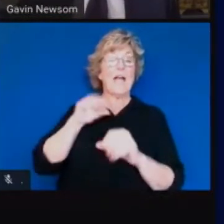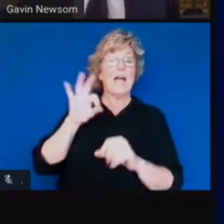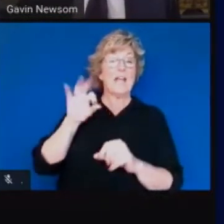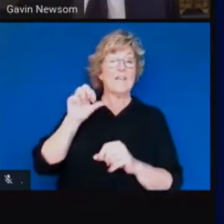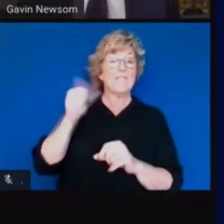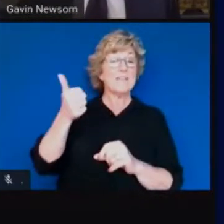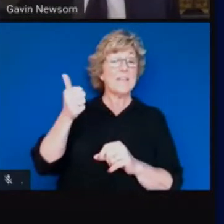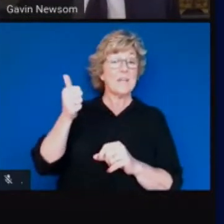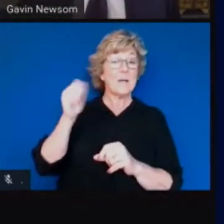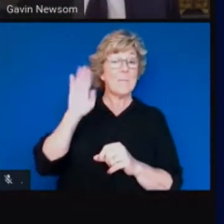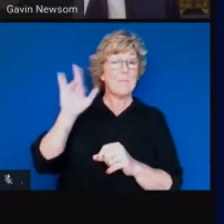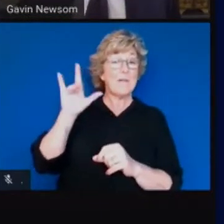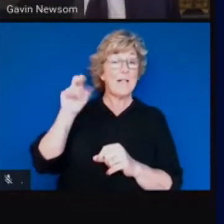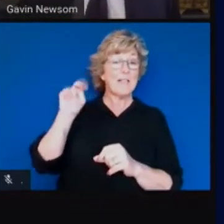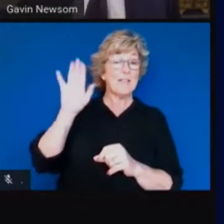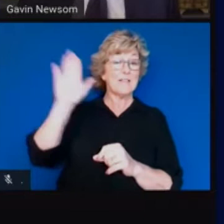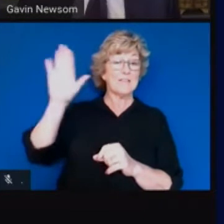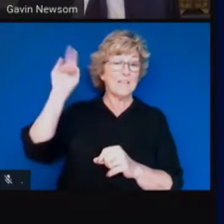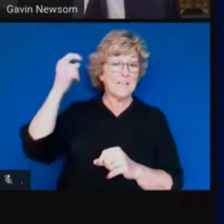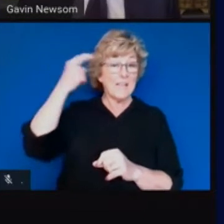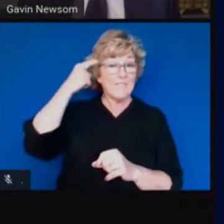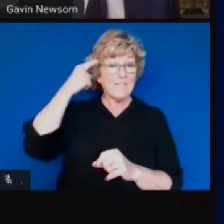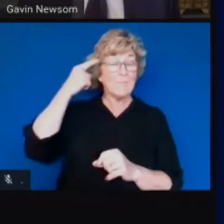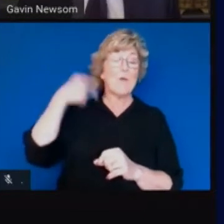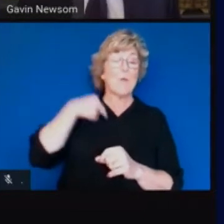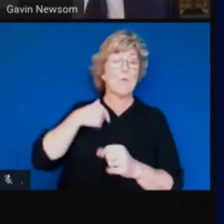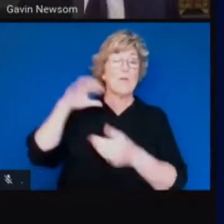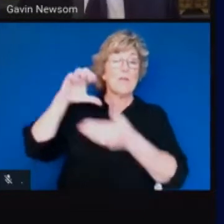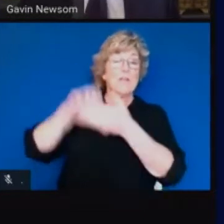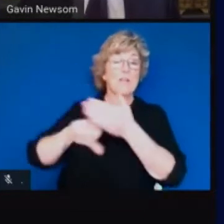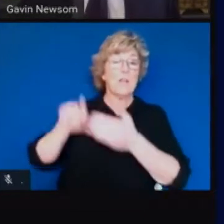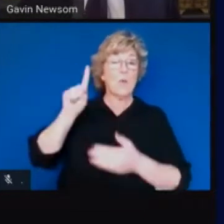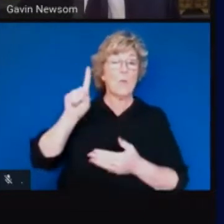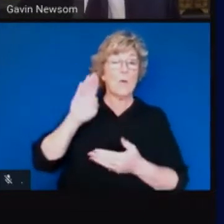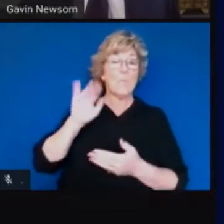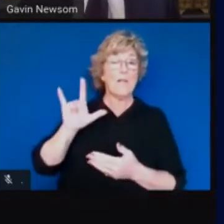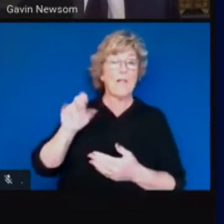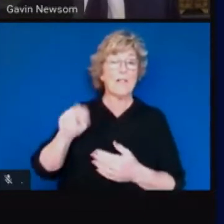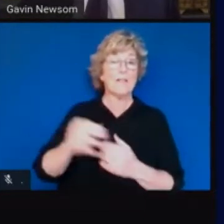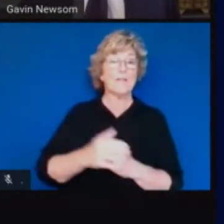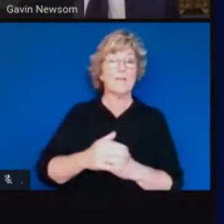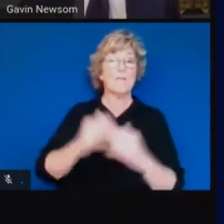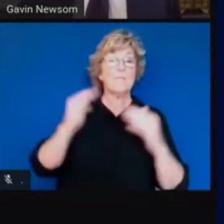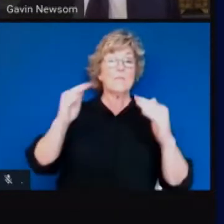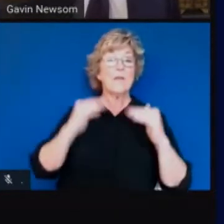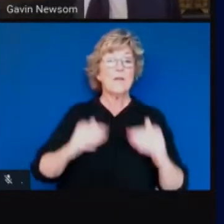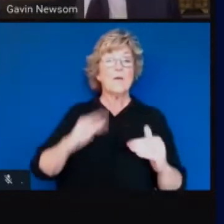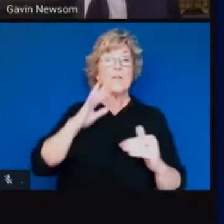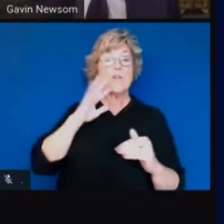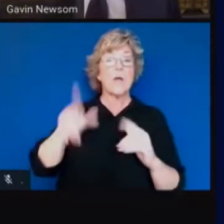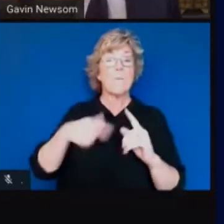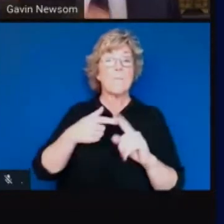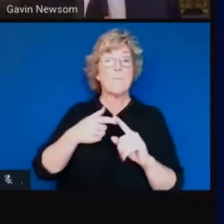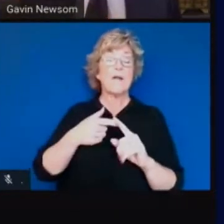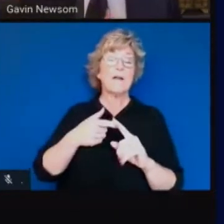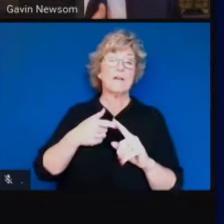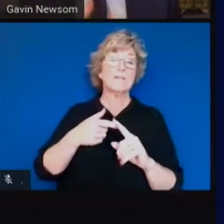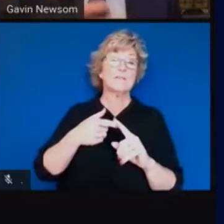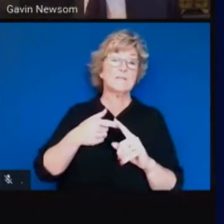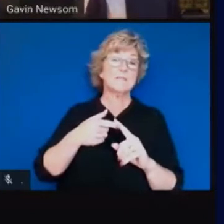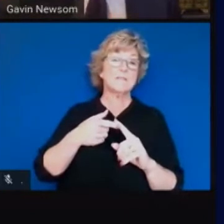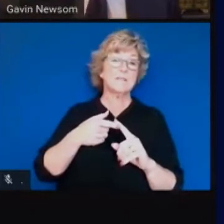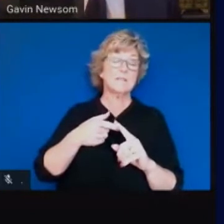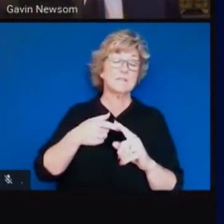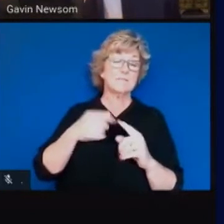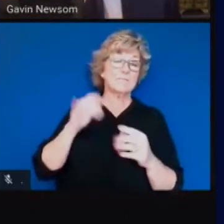will be very, very timely and helpful as well. Broadband, we've talked a lot about broadband. We're going to be talking a lot more about it.